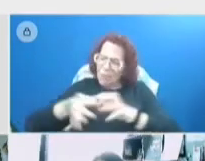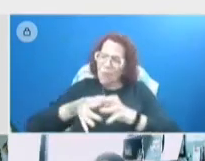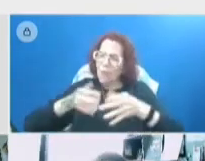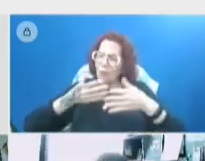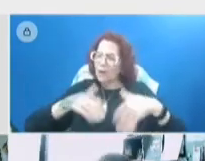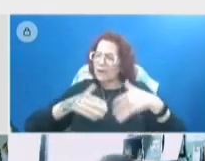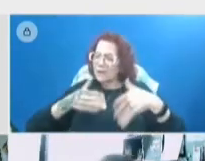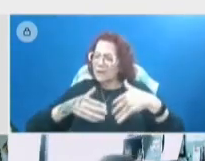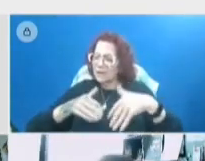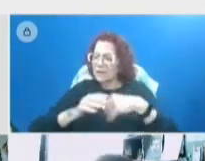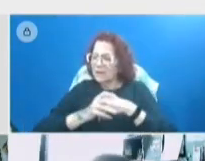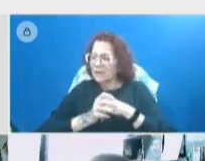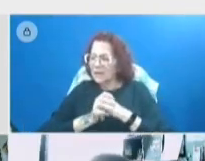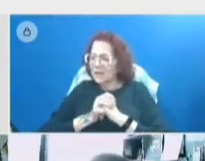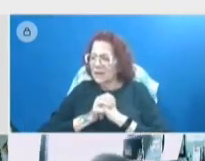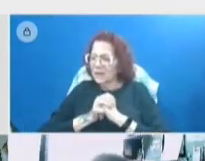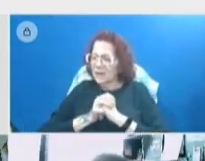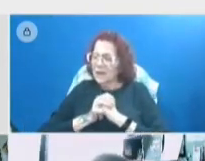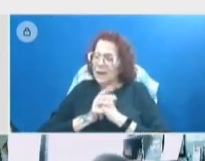election commission,